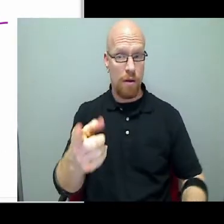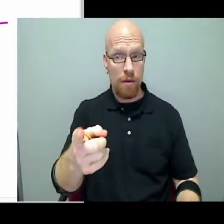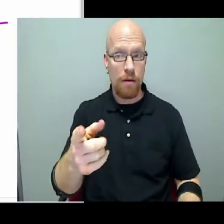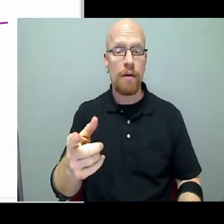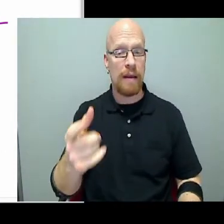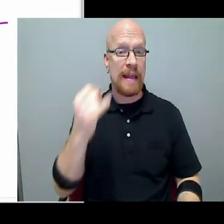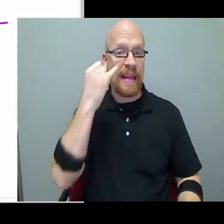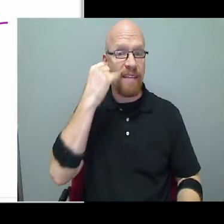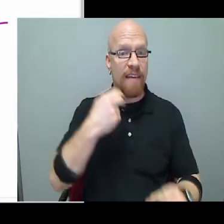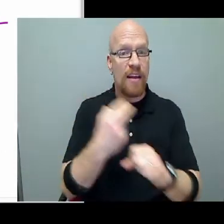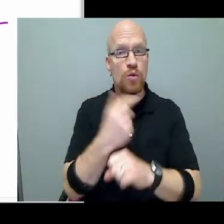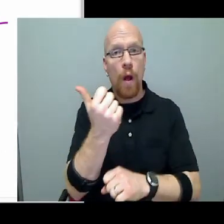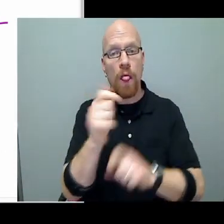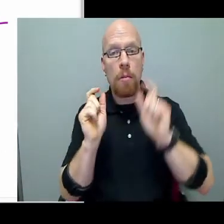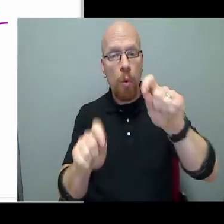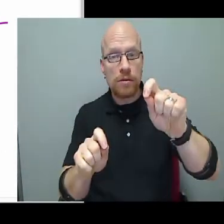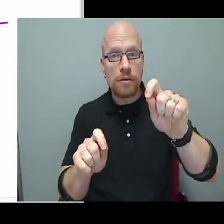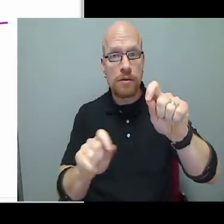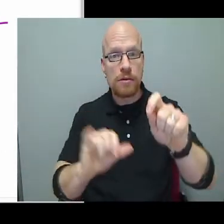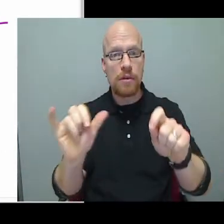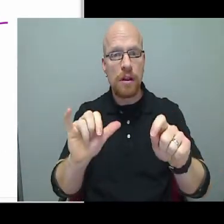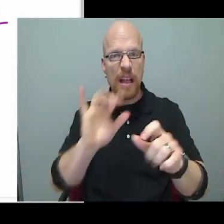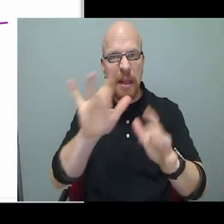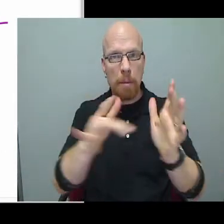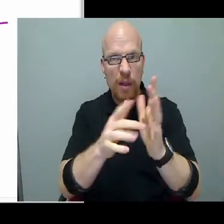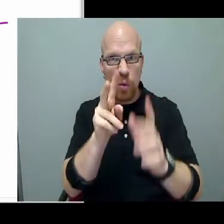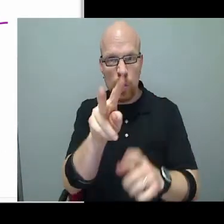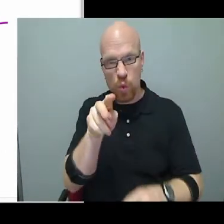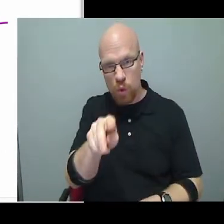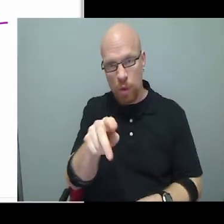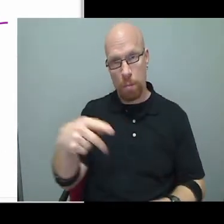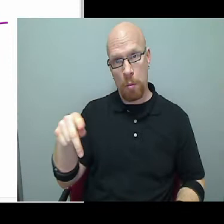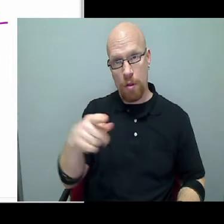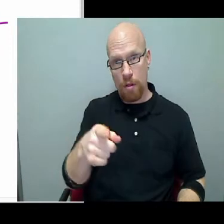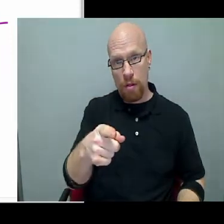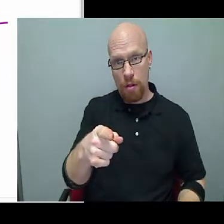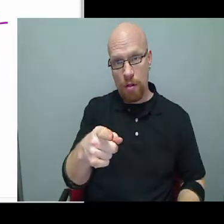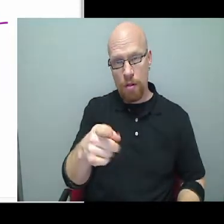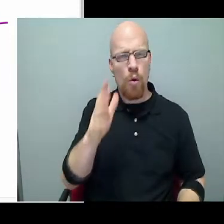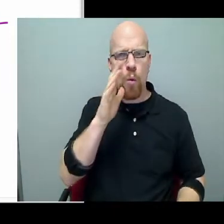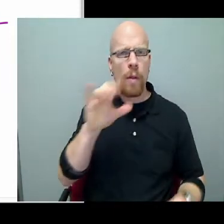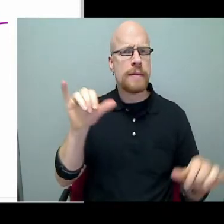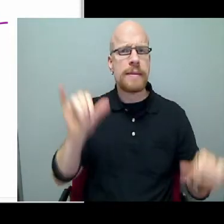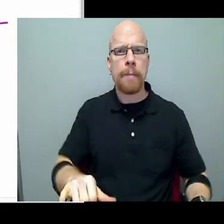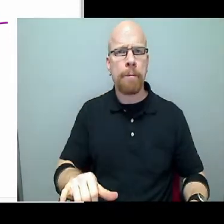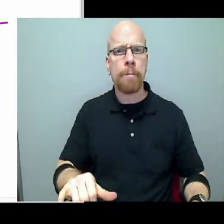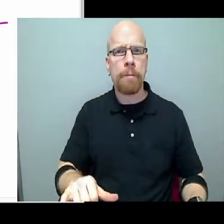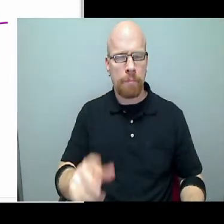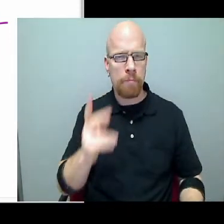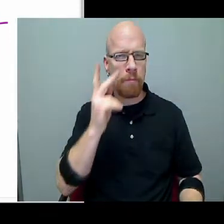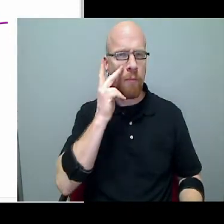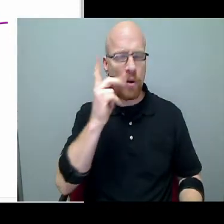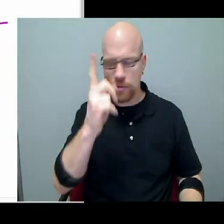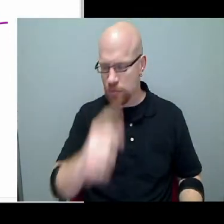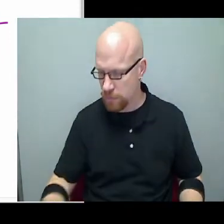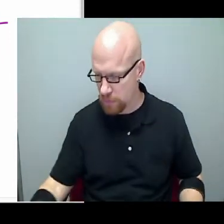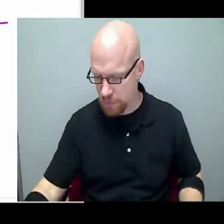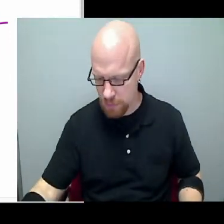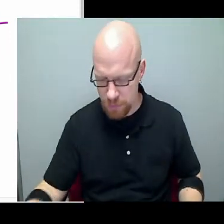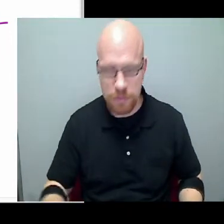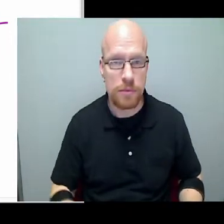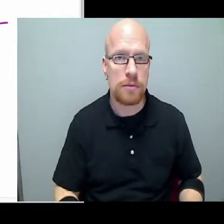Now understand that if I used other points from the different purple dots on the line, it will work out to be the same